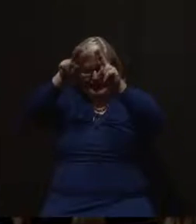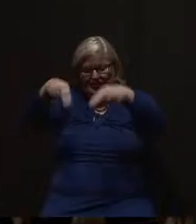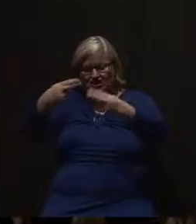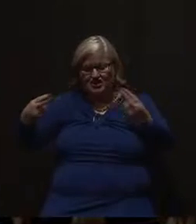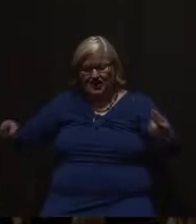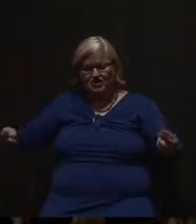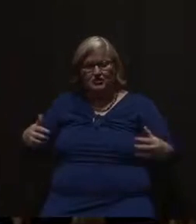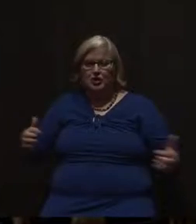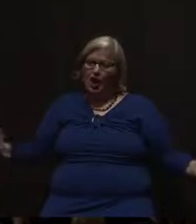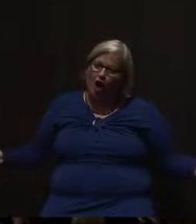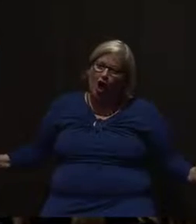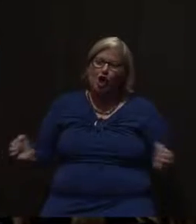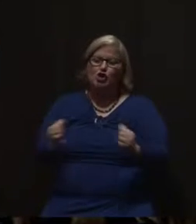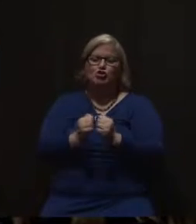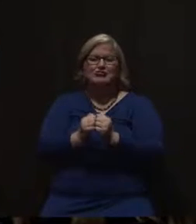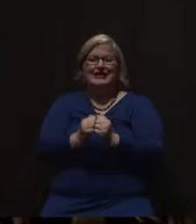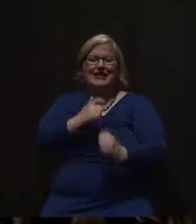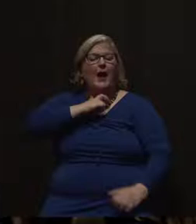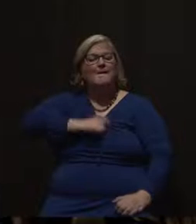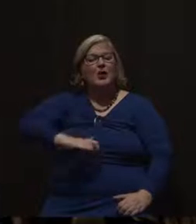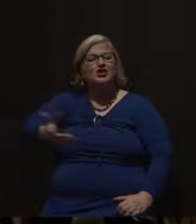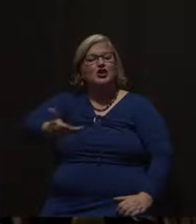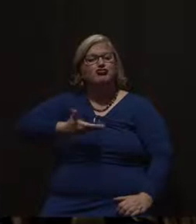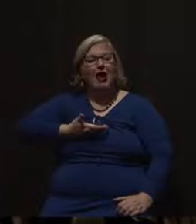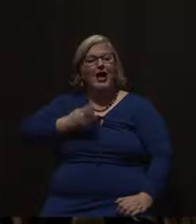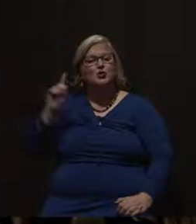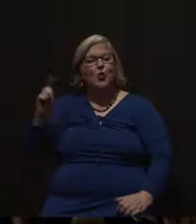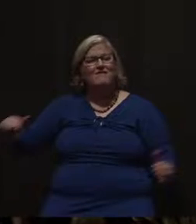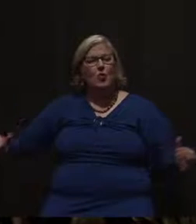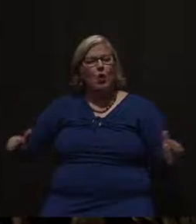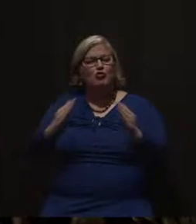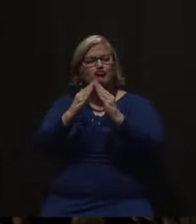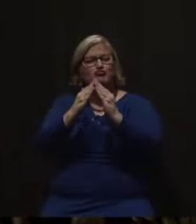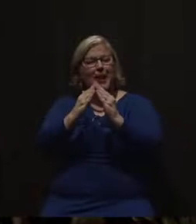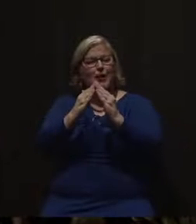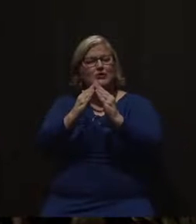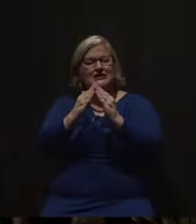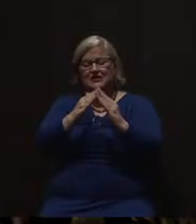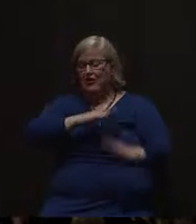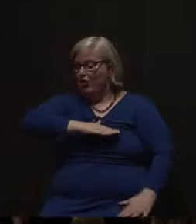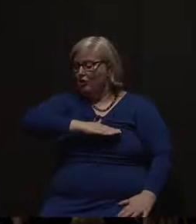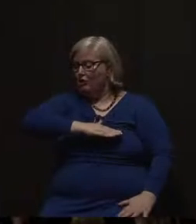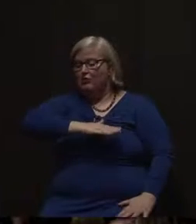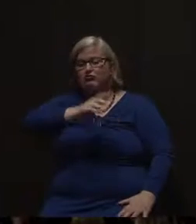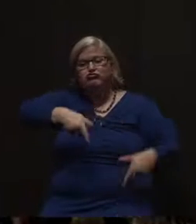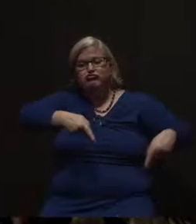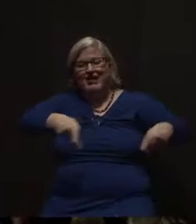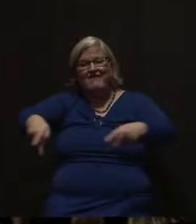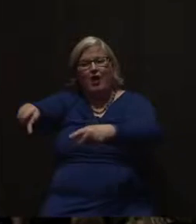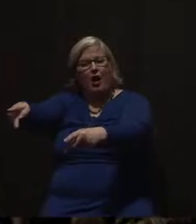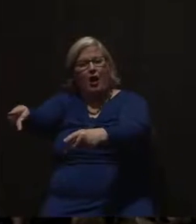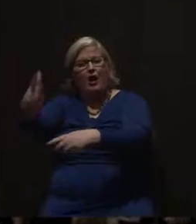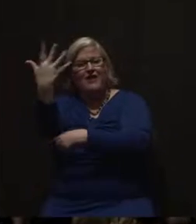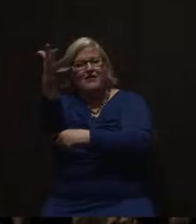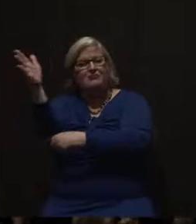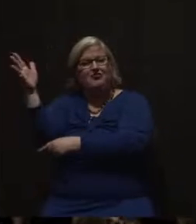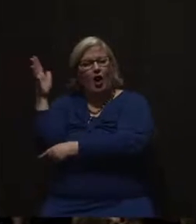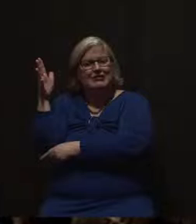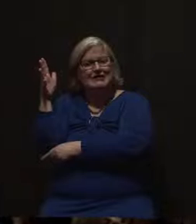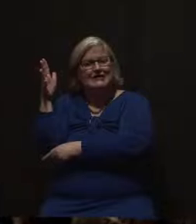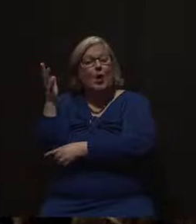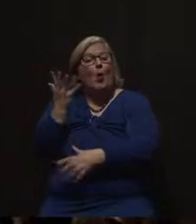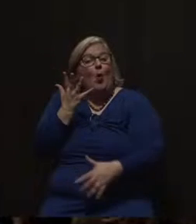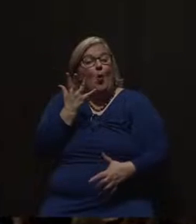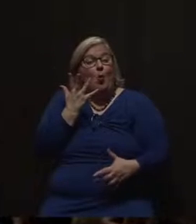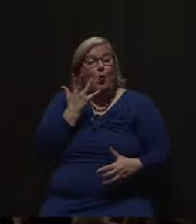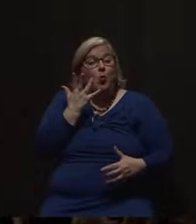standing up for personality rights, for rivers, for lakes, for mountains, for forests, for moors. Because when a river is a legal person, then you can sue a